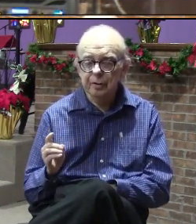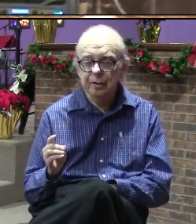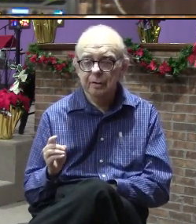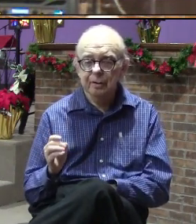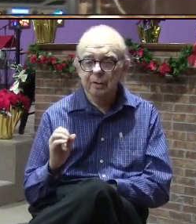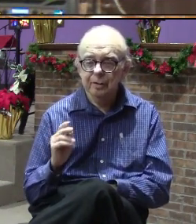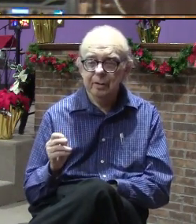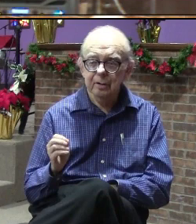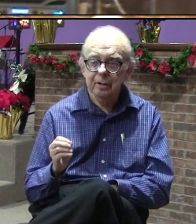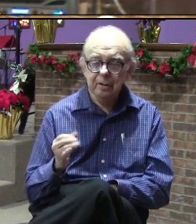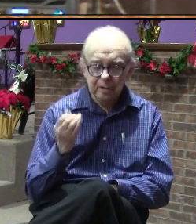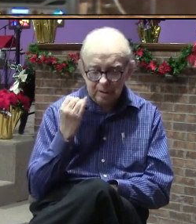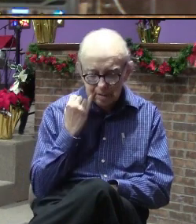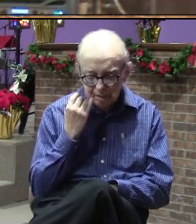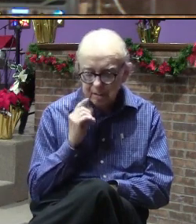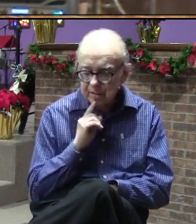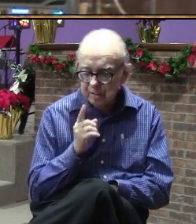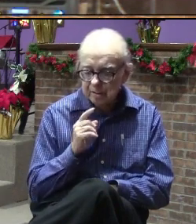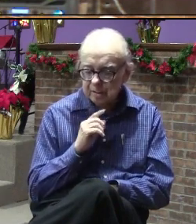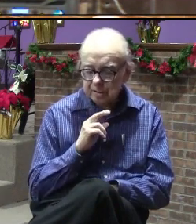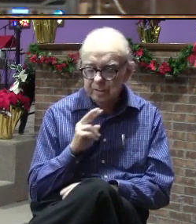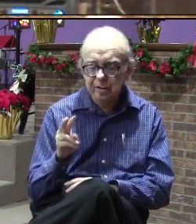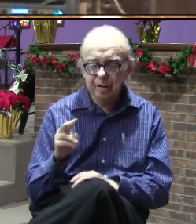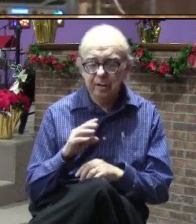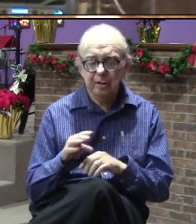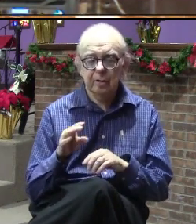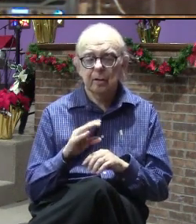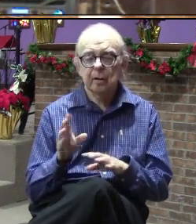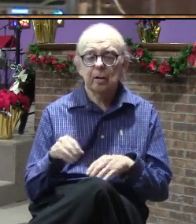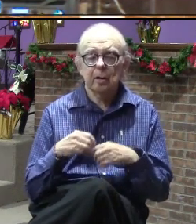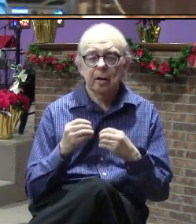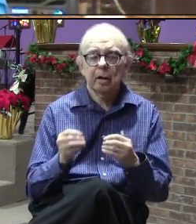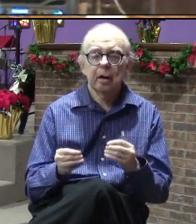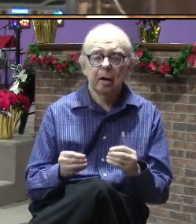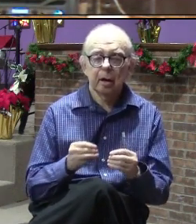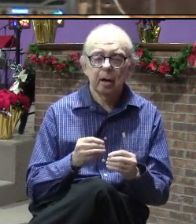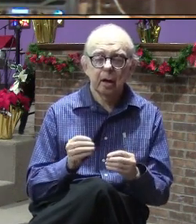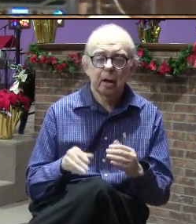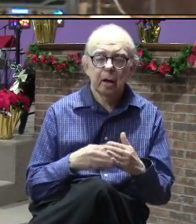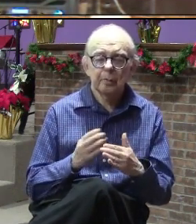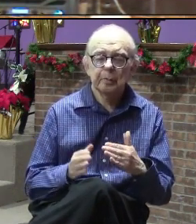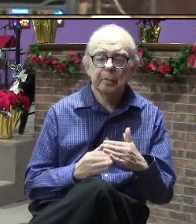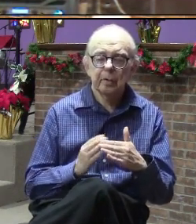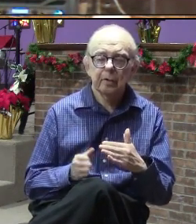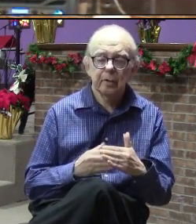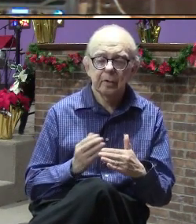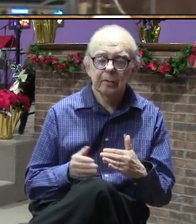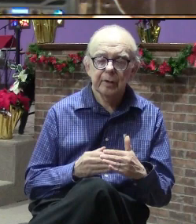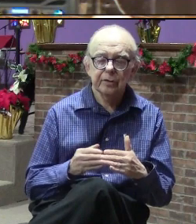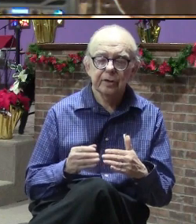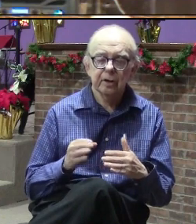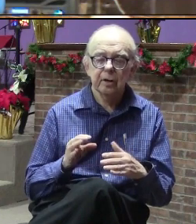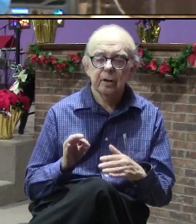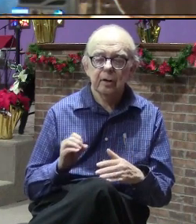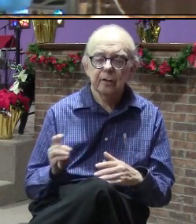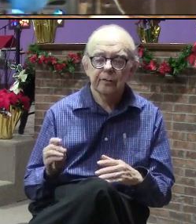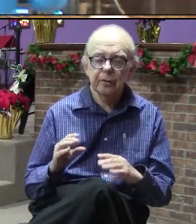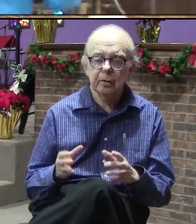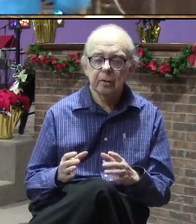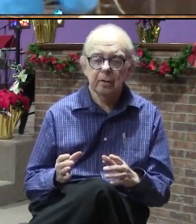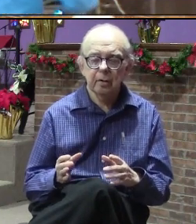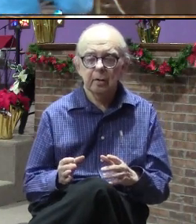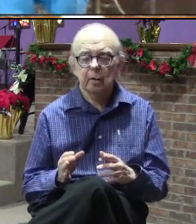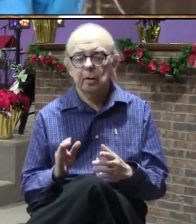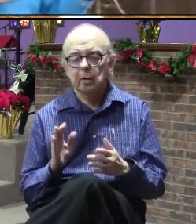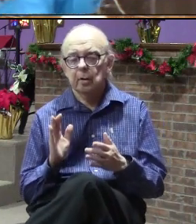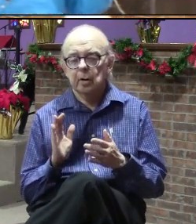Okay. If you really look at chocolate, it will give you all of your basic food groups. It's just a little